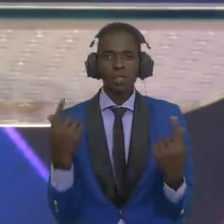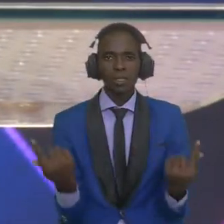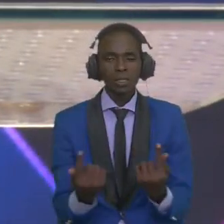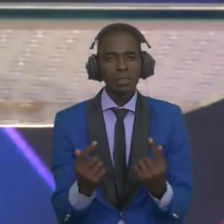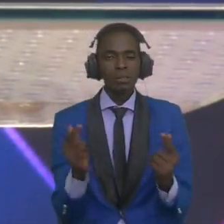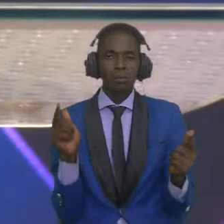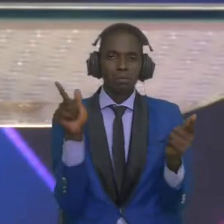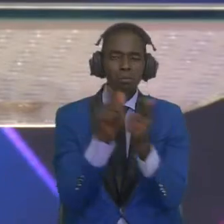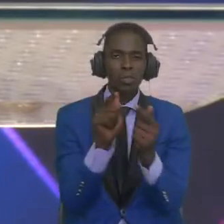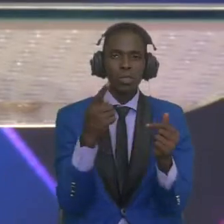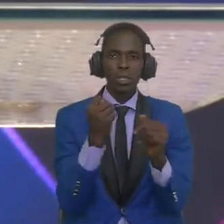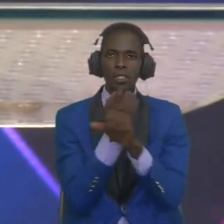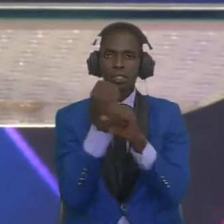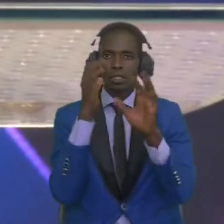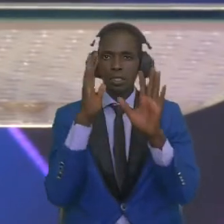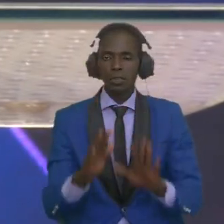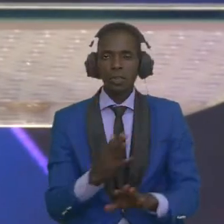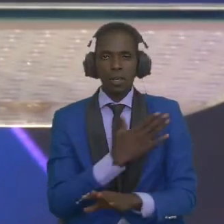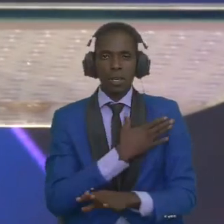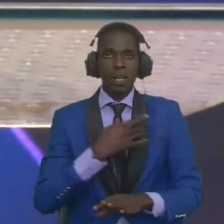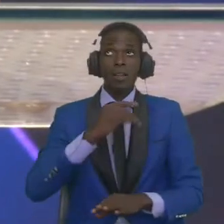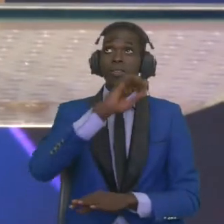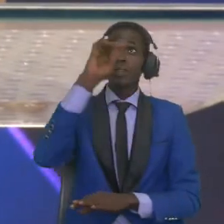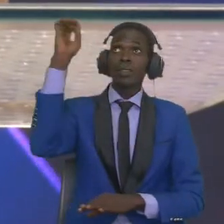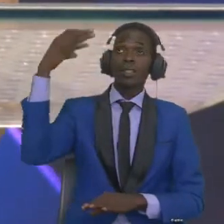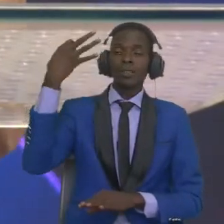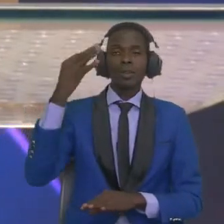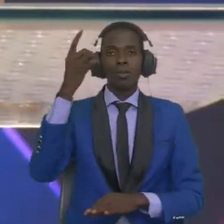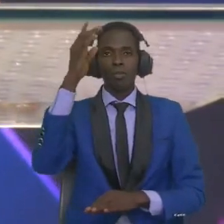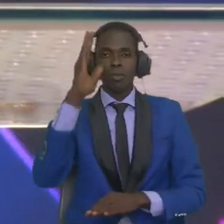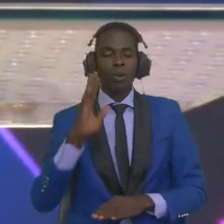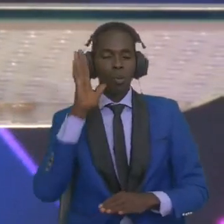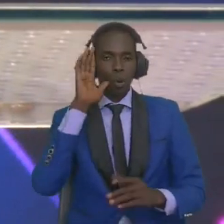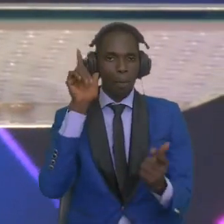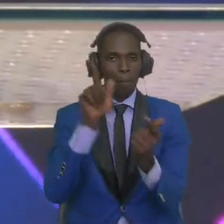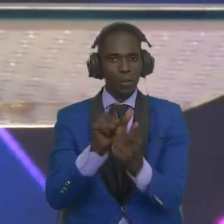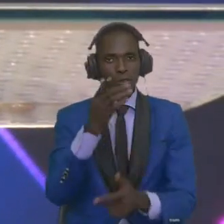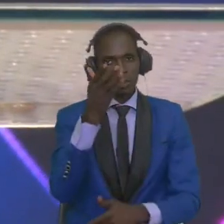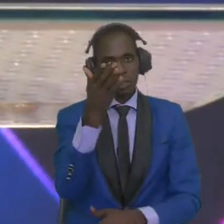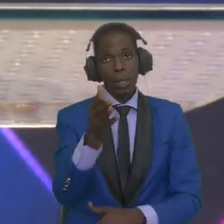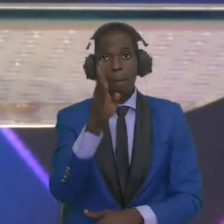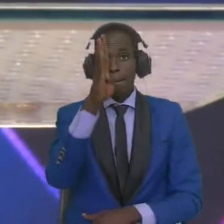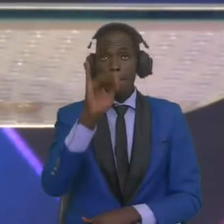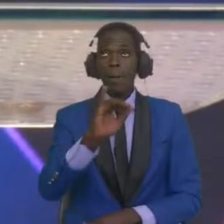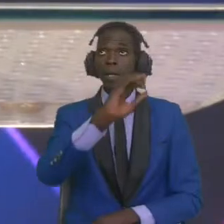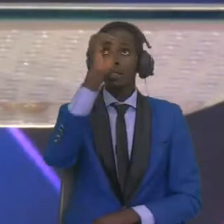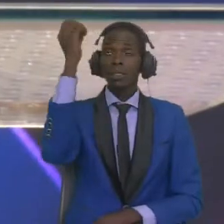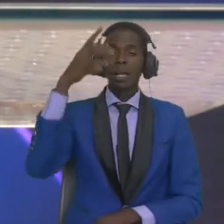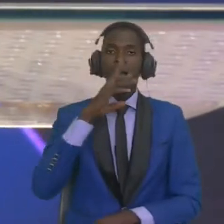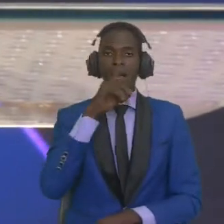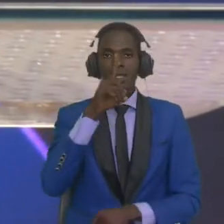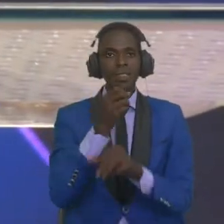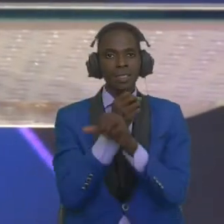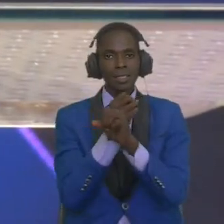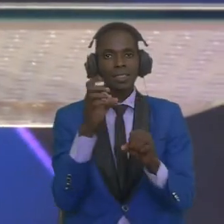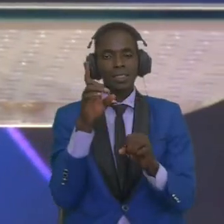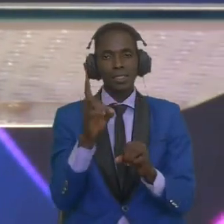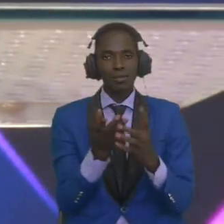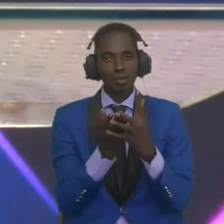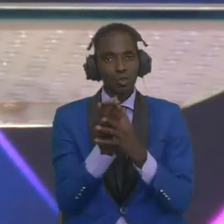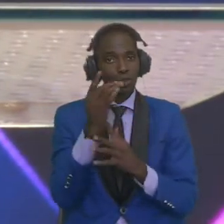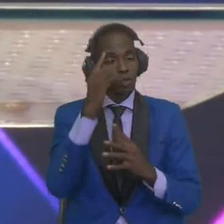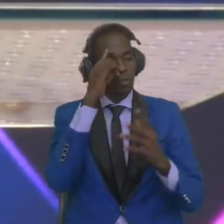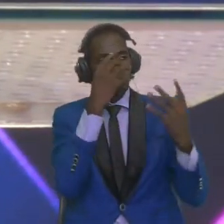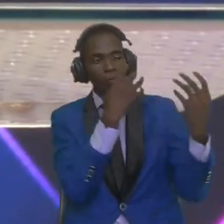the grace of God will meet you right there. By grace are you saved through faith, and that not